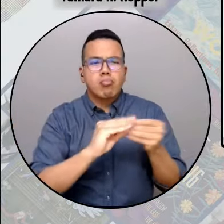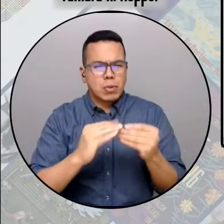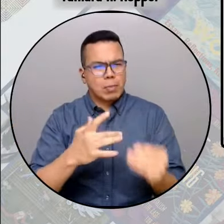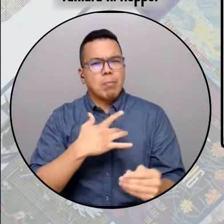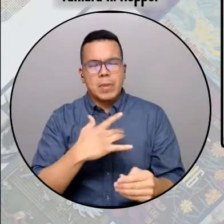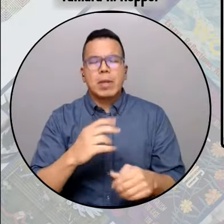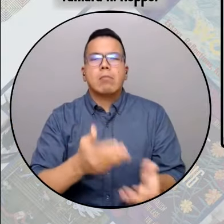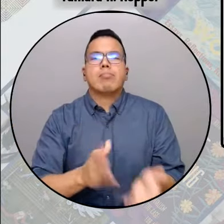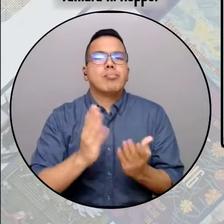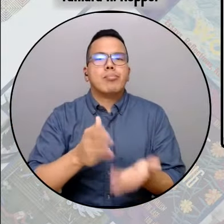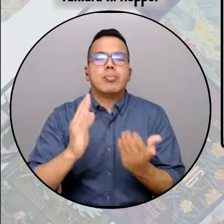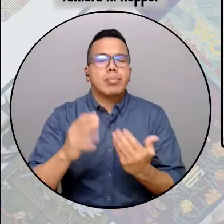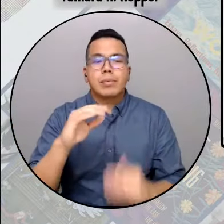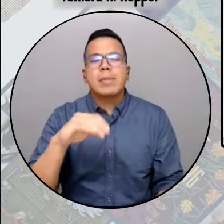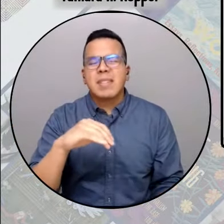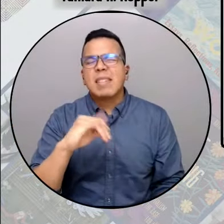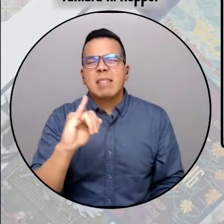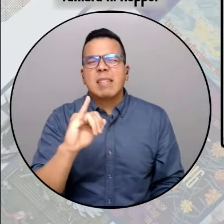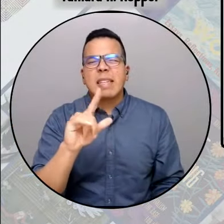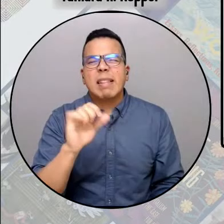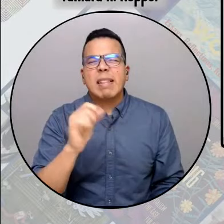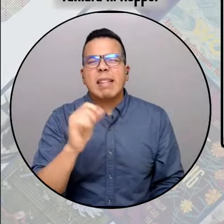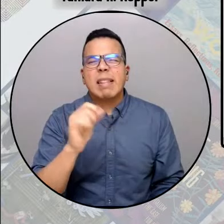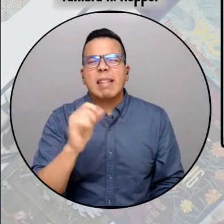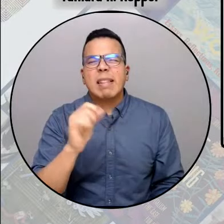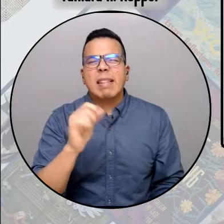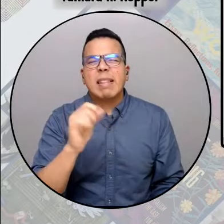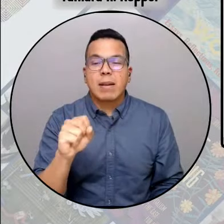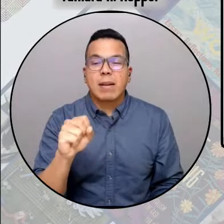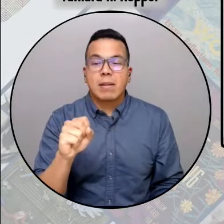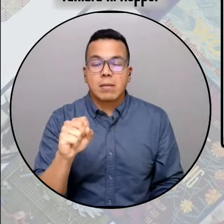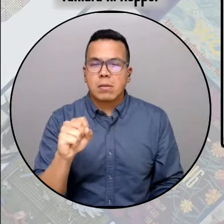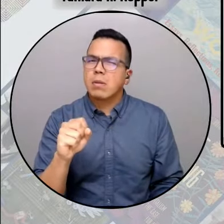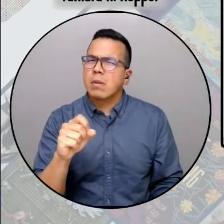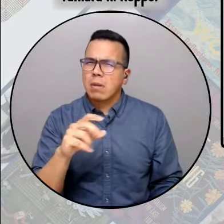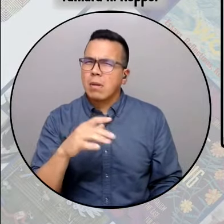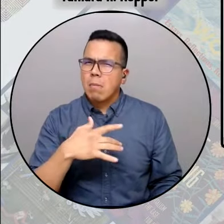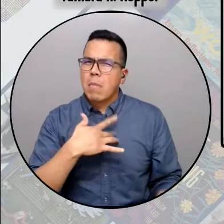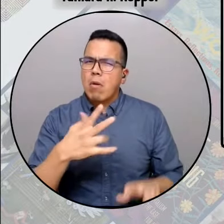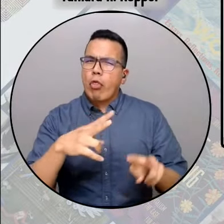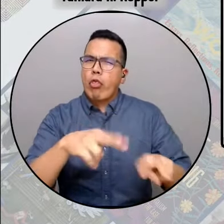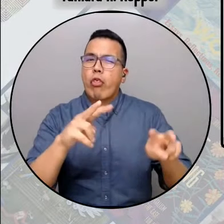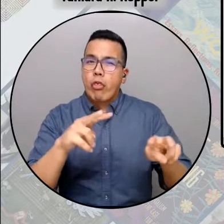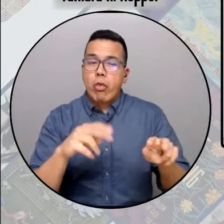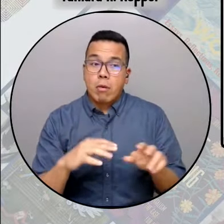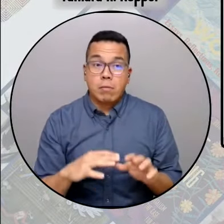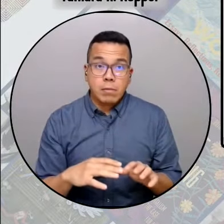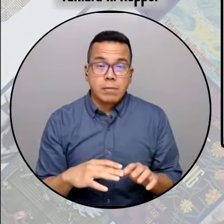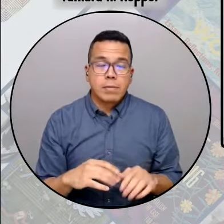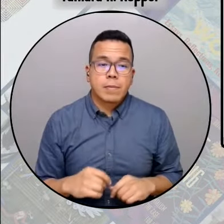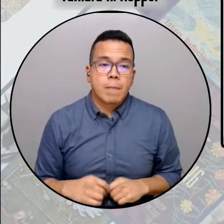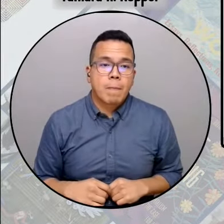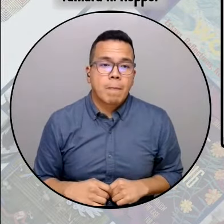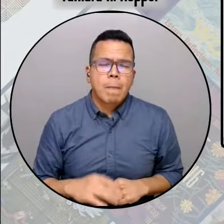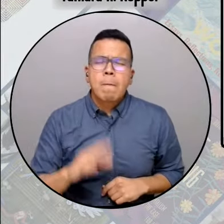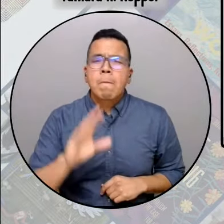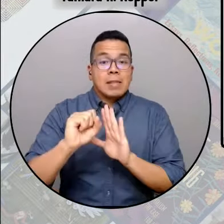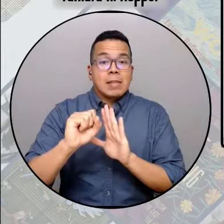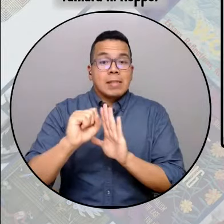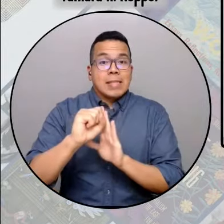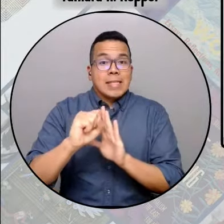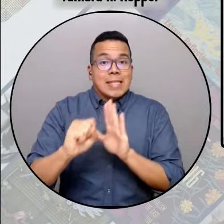often used in a pejorative sense in a political speech. From the state perspective, right, an alien is just somebody, you